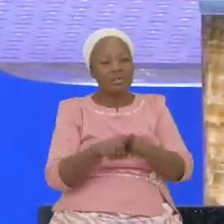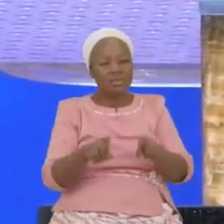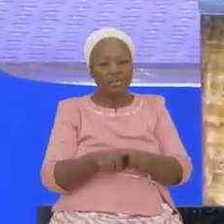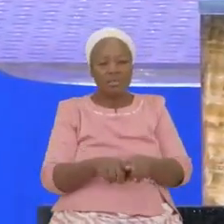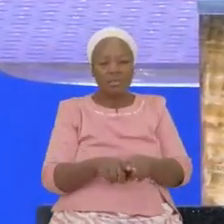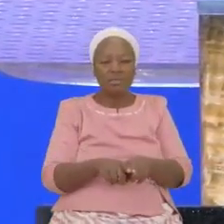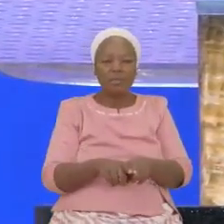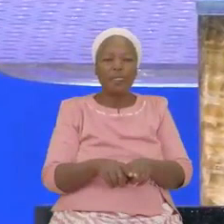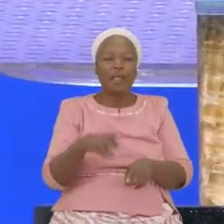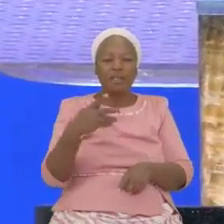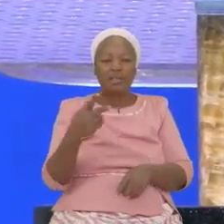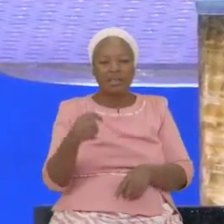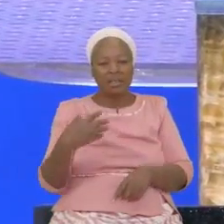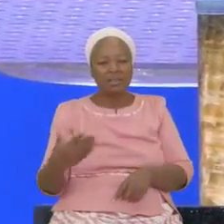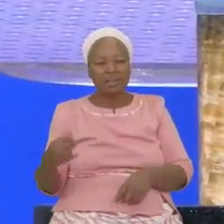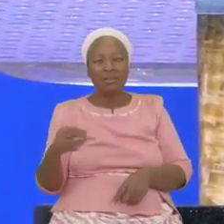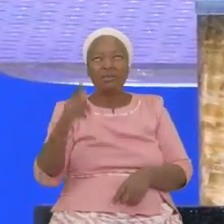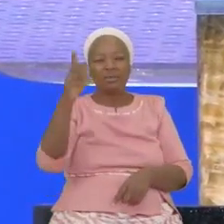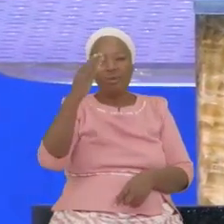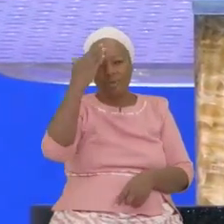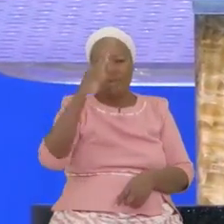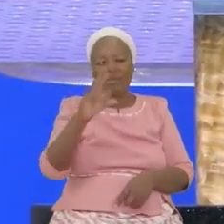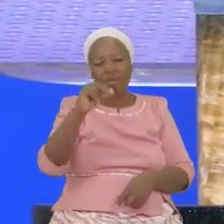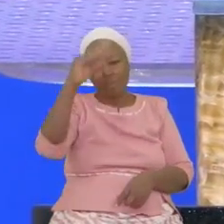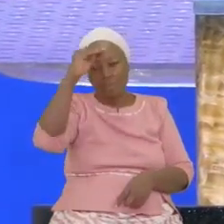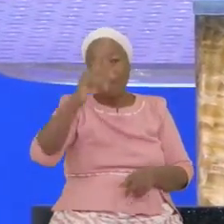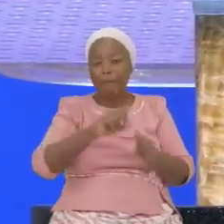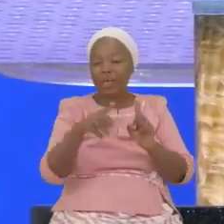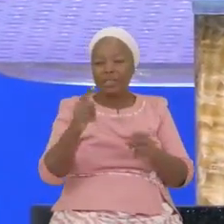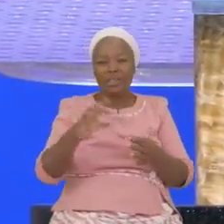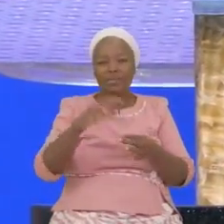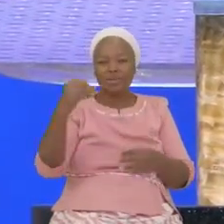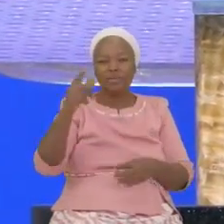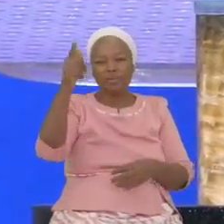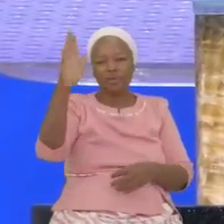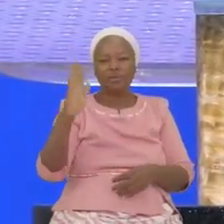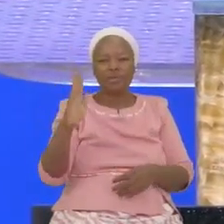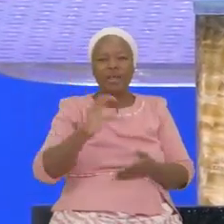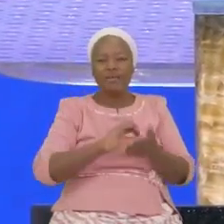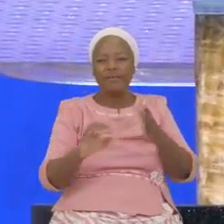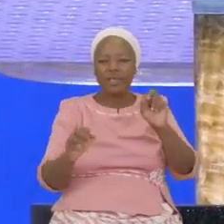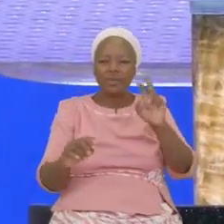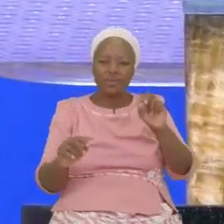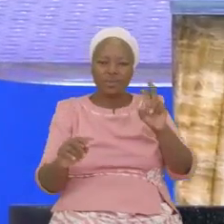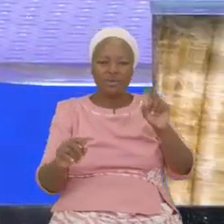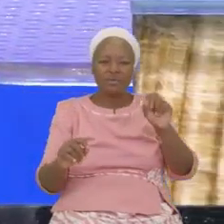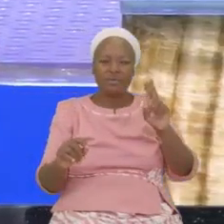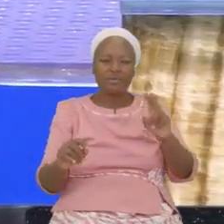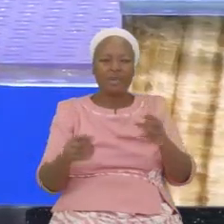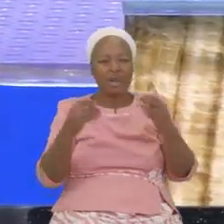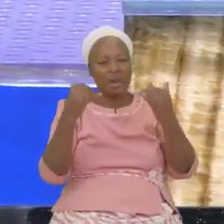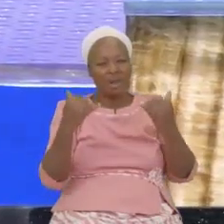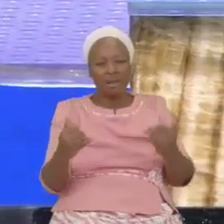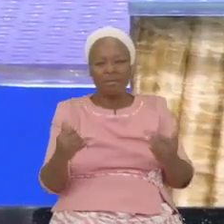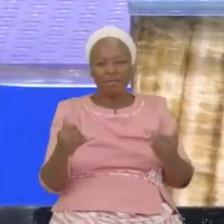things of God knoweth no man, but the Spirit of God. Verse 12,